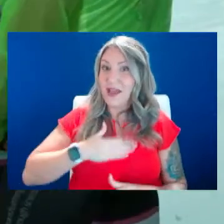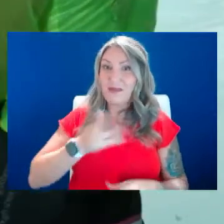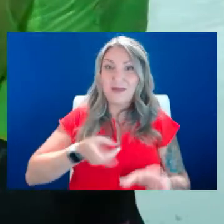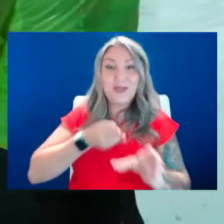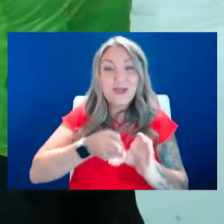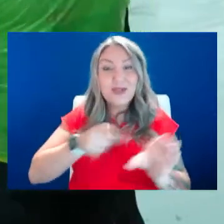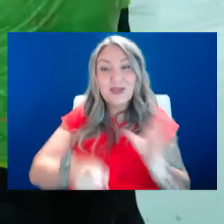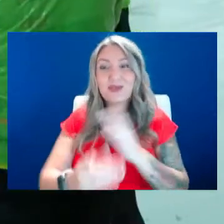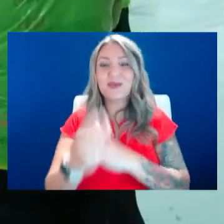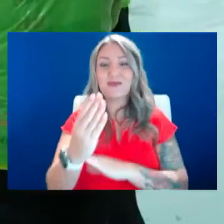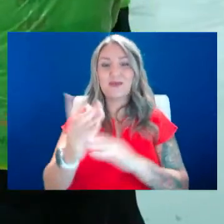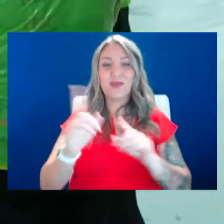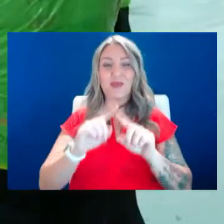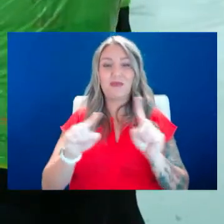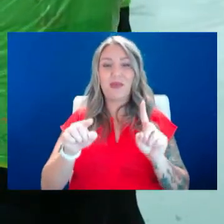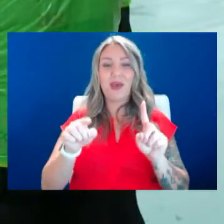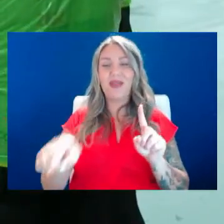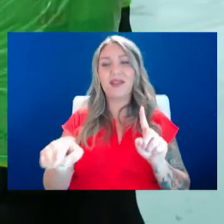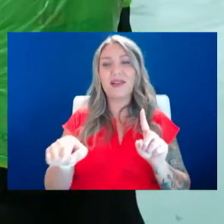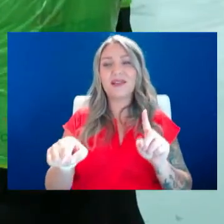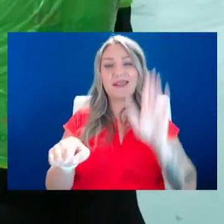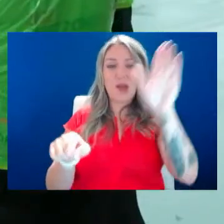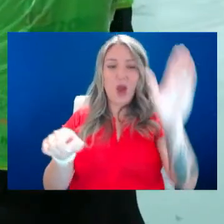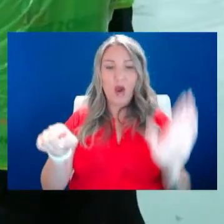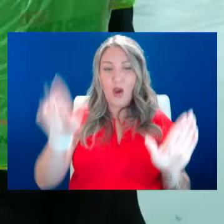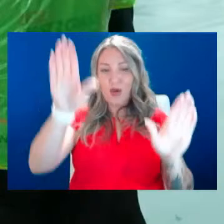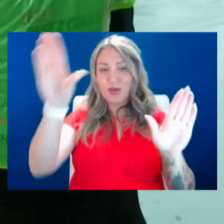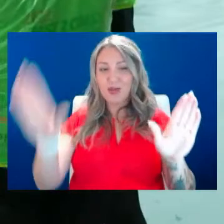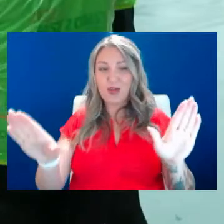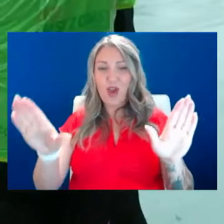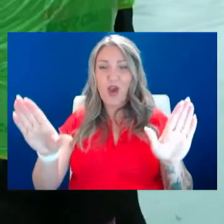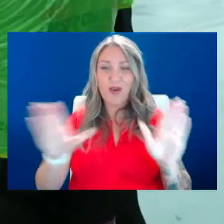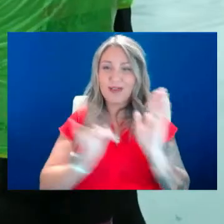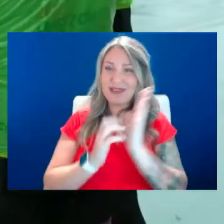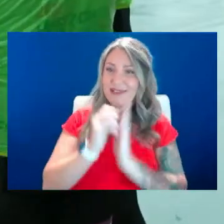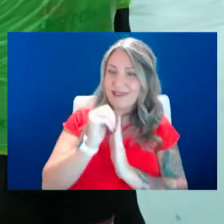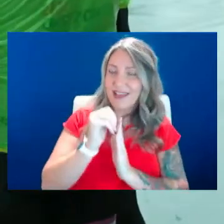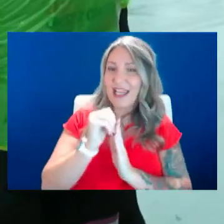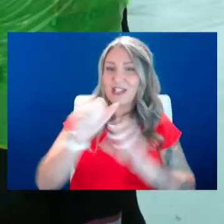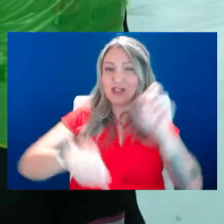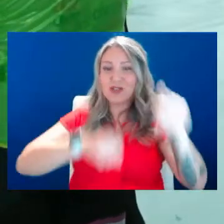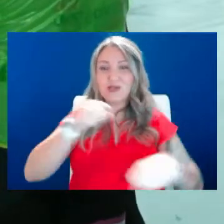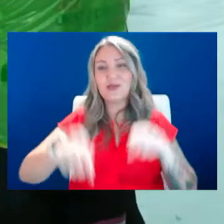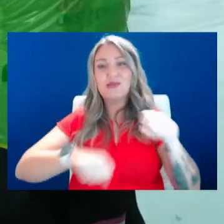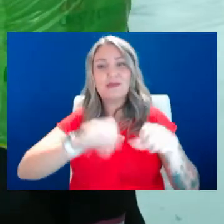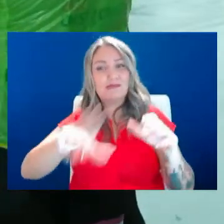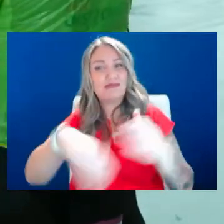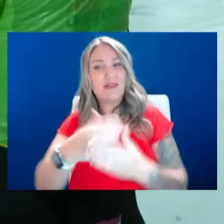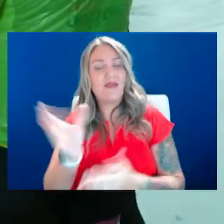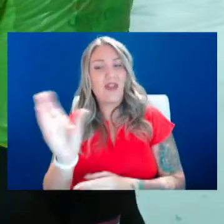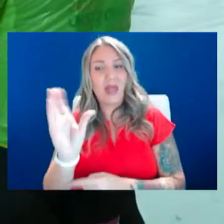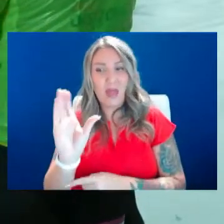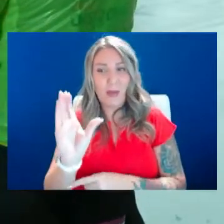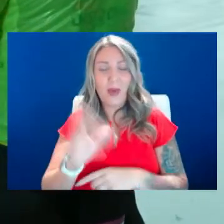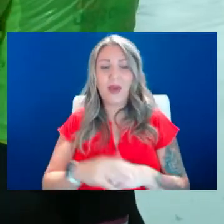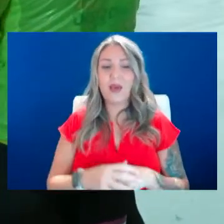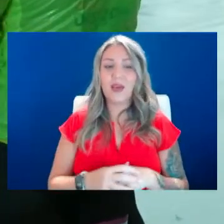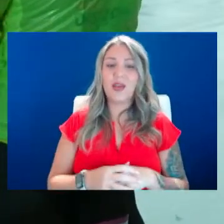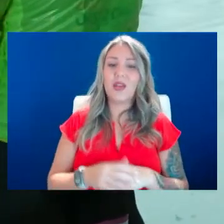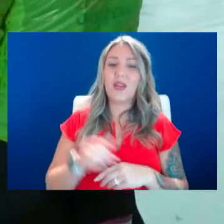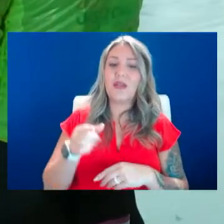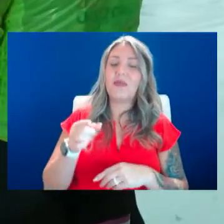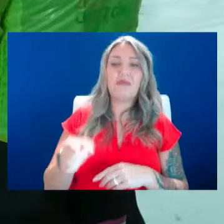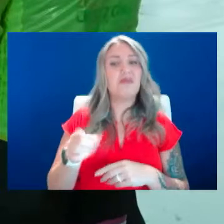But this is the Coast to Coast Cancer Ride. They're on their way to Columbia today as they continue this leg across